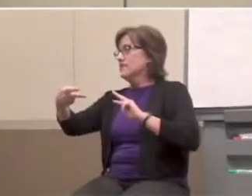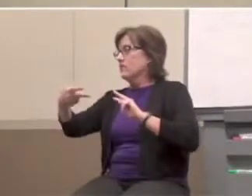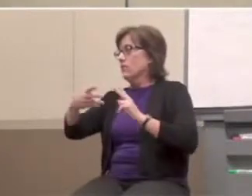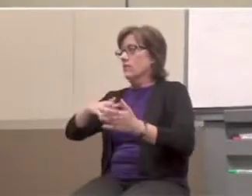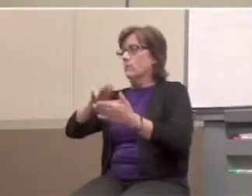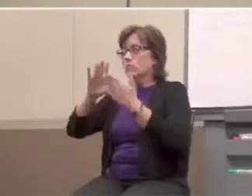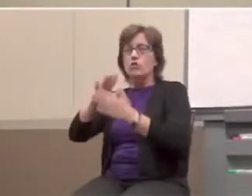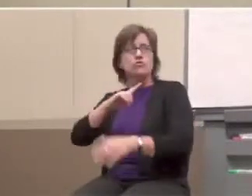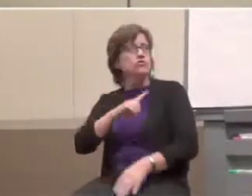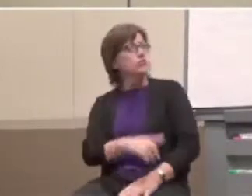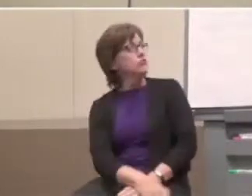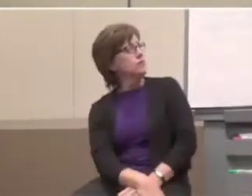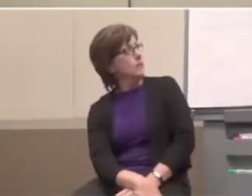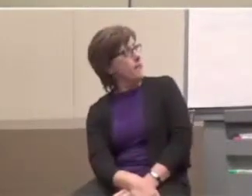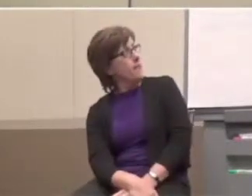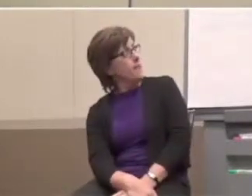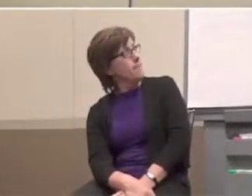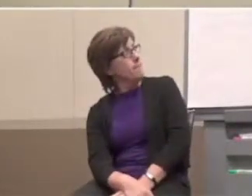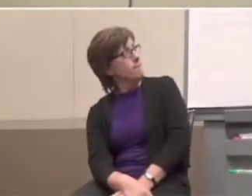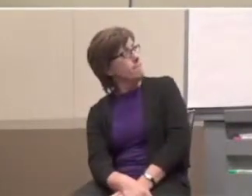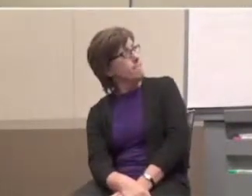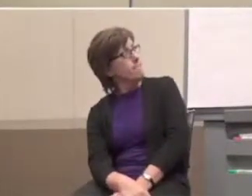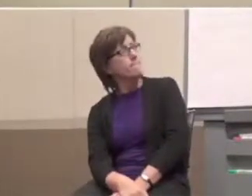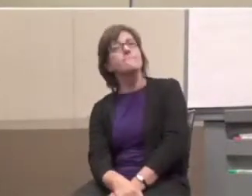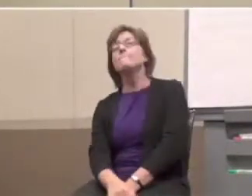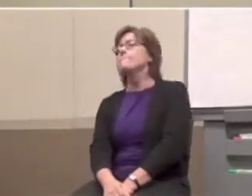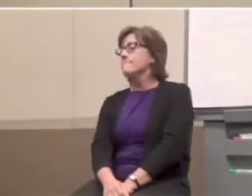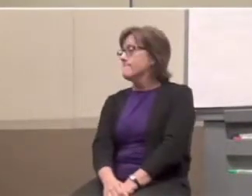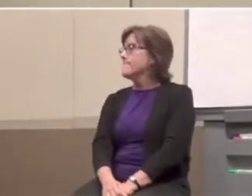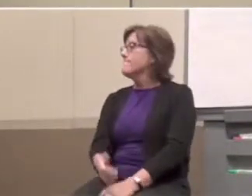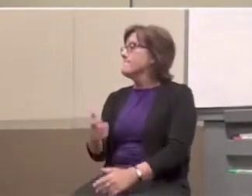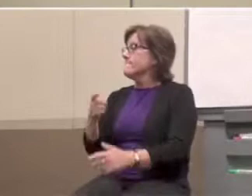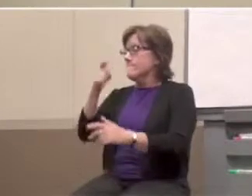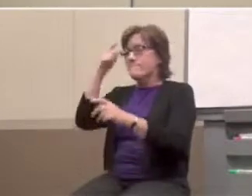Okay, I talked about keeping the big picture in mind here.